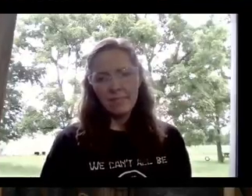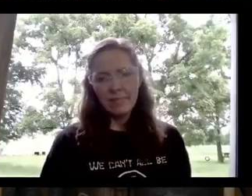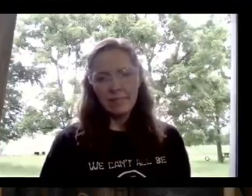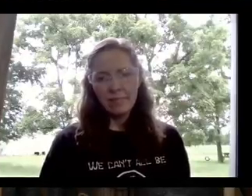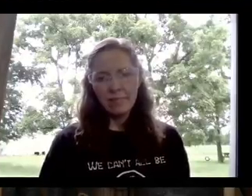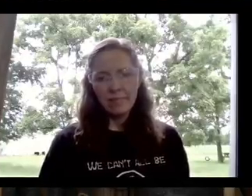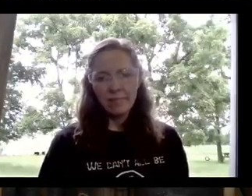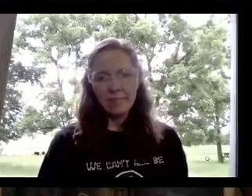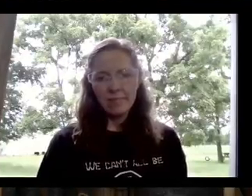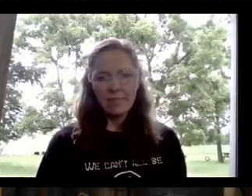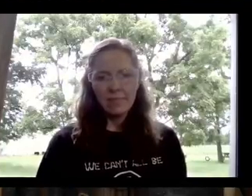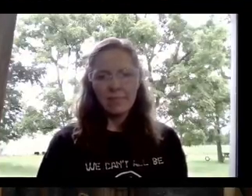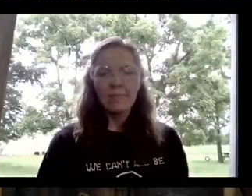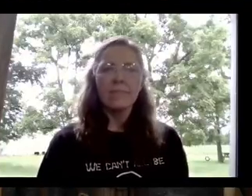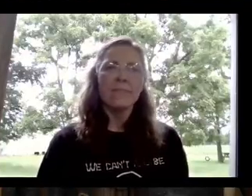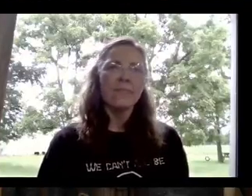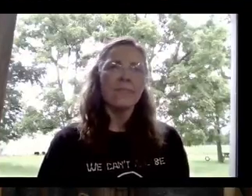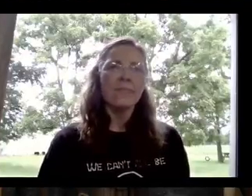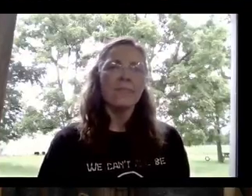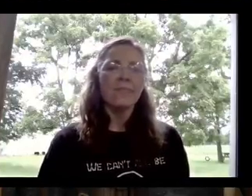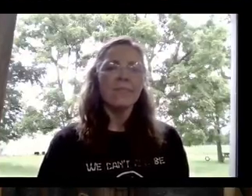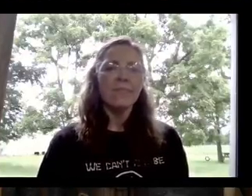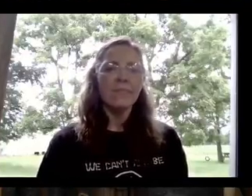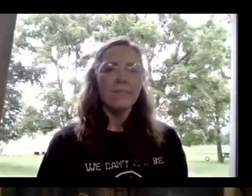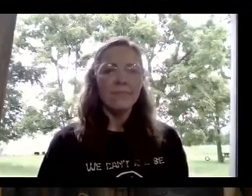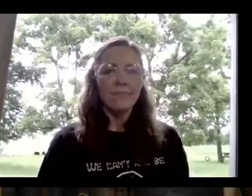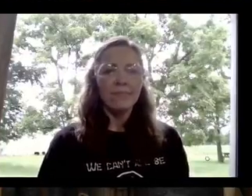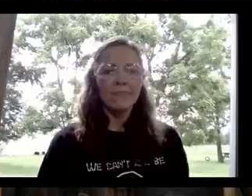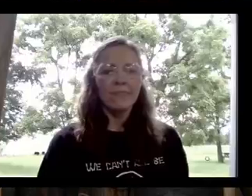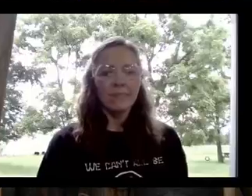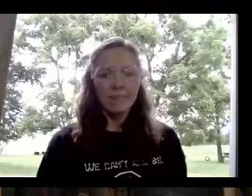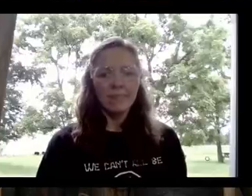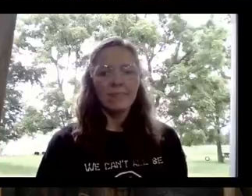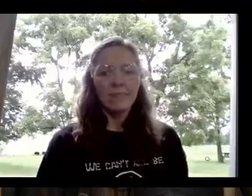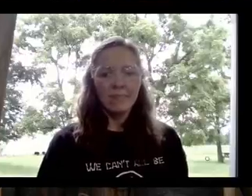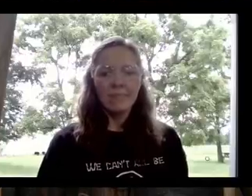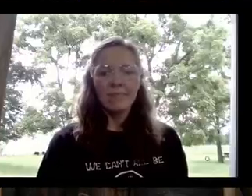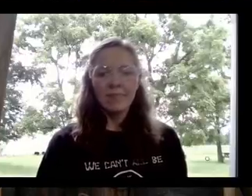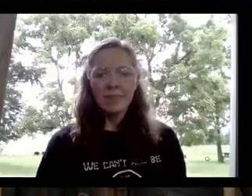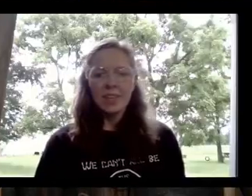one. The closer that is to the body, the more control you have.